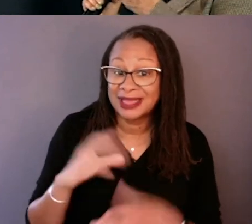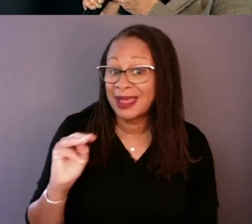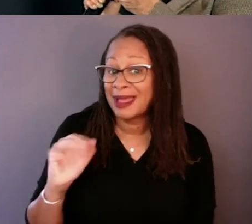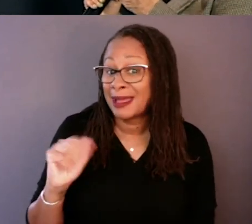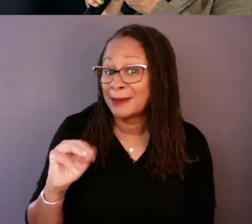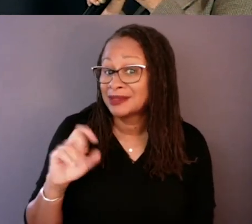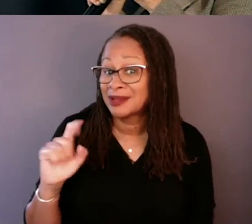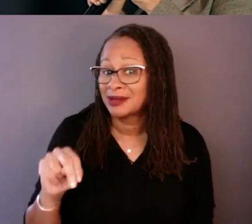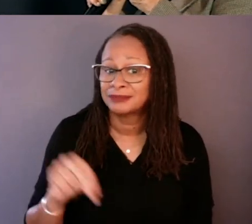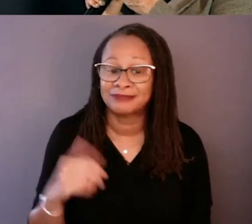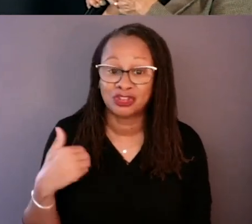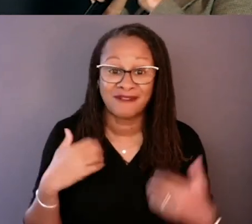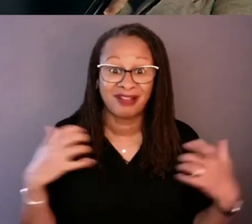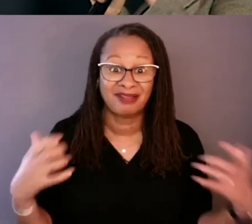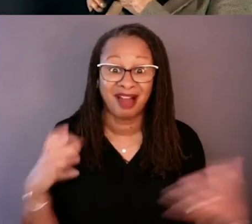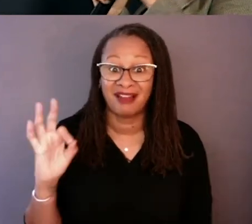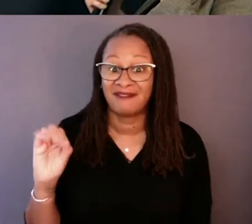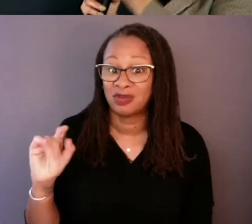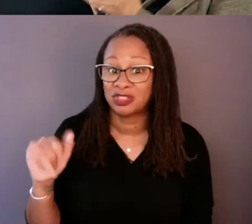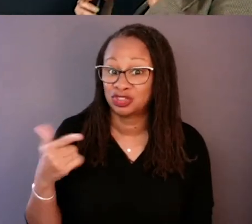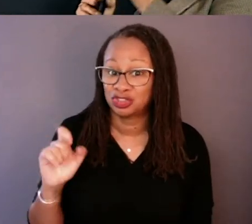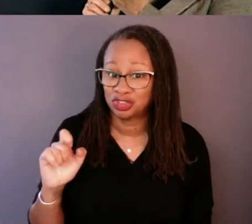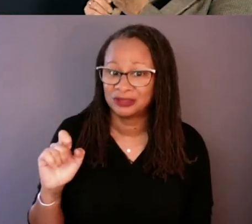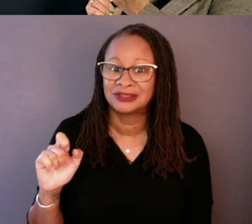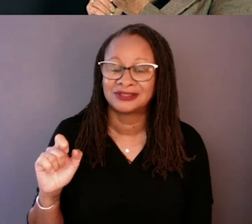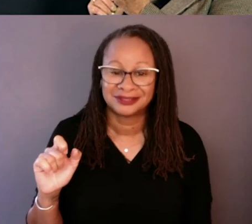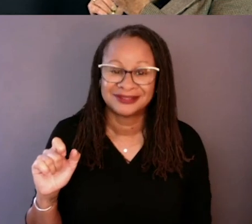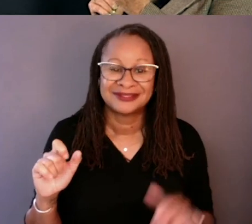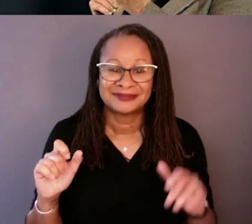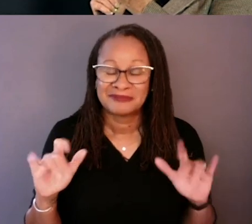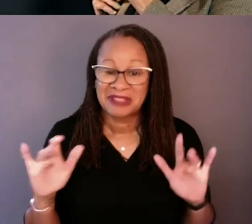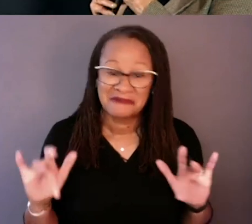a lot of footage that you know, well, must have filmed. So